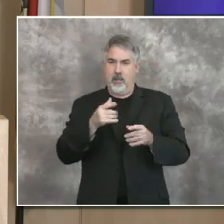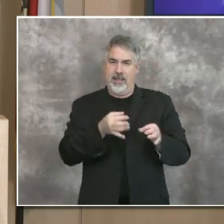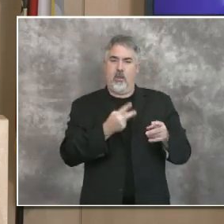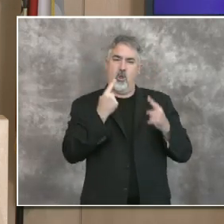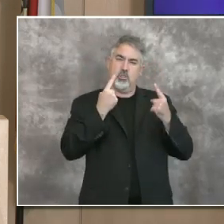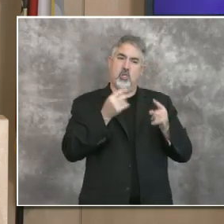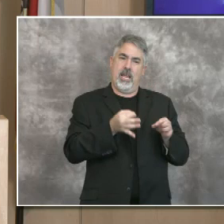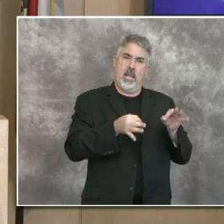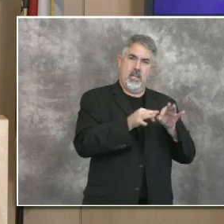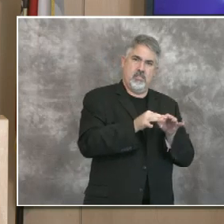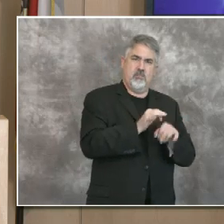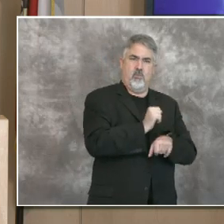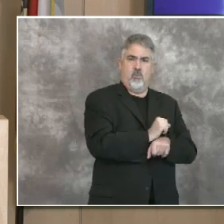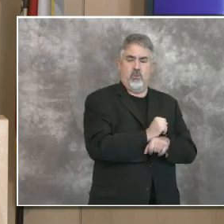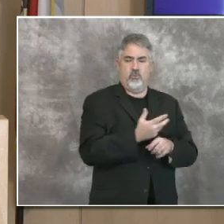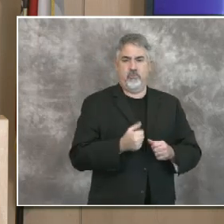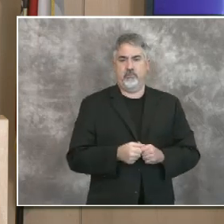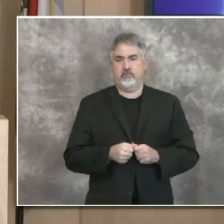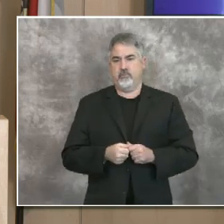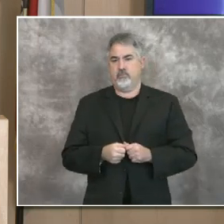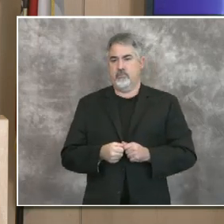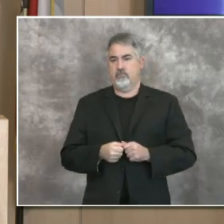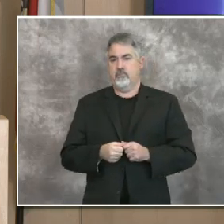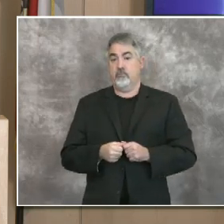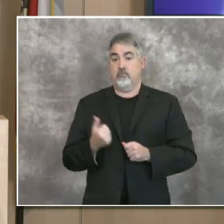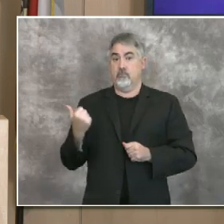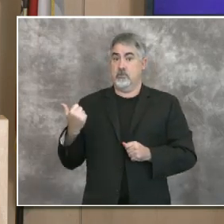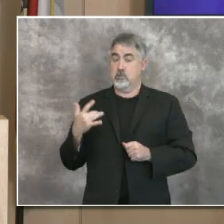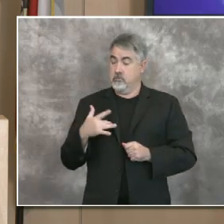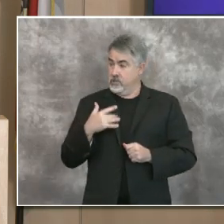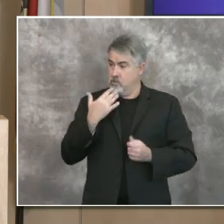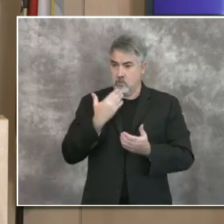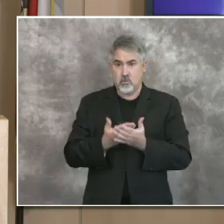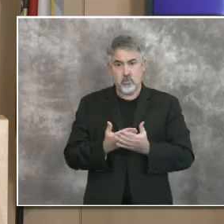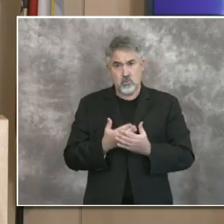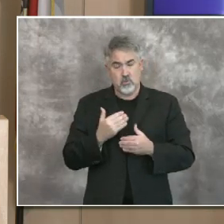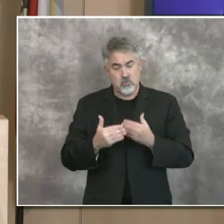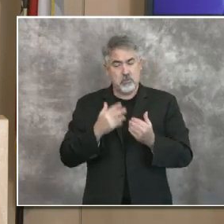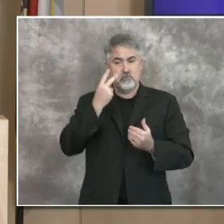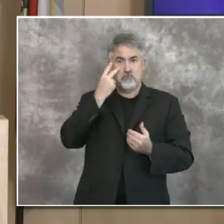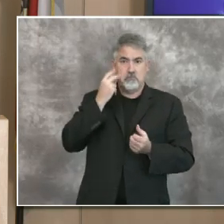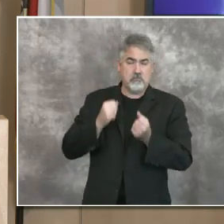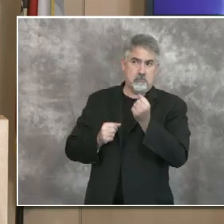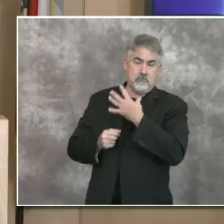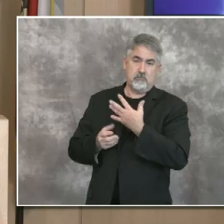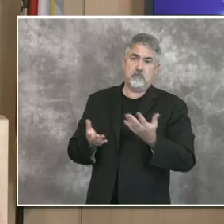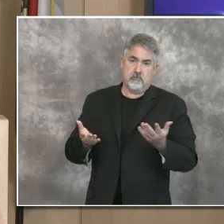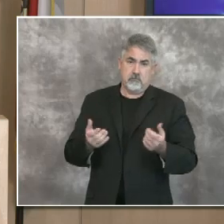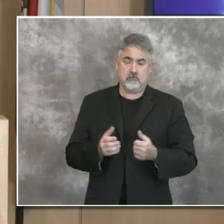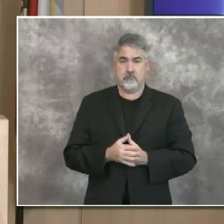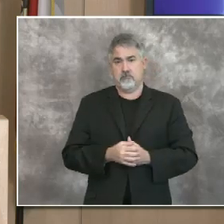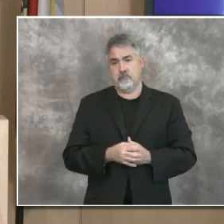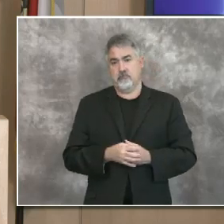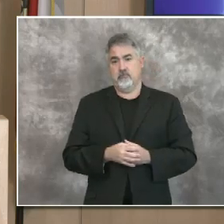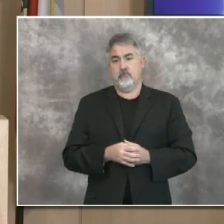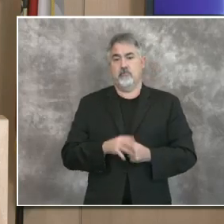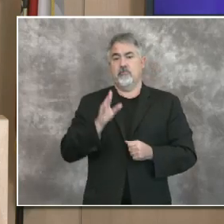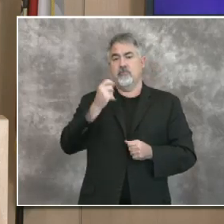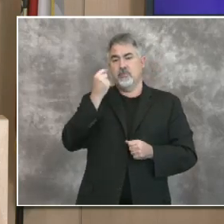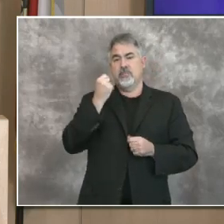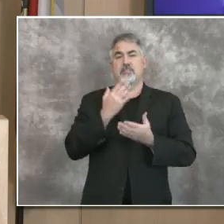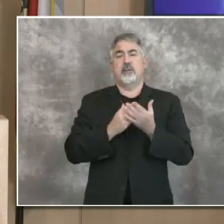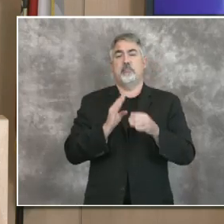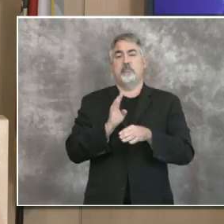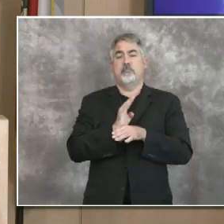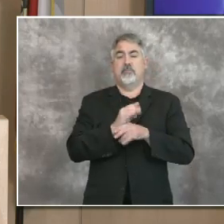I'm encouraged by what I'm seeing and what I'm hearing. So to make things a bit easier for those businesses that are working on their